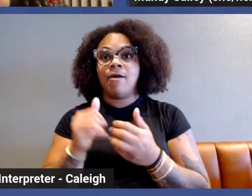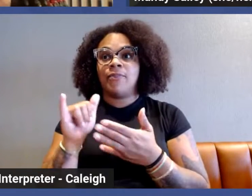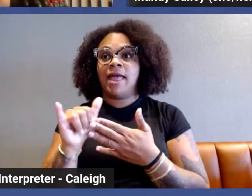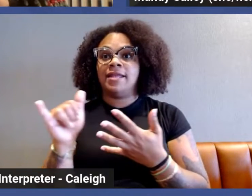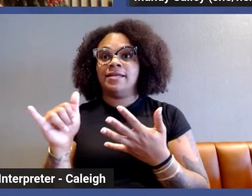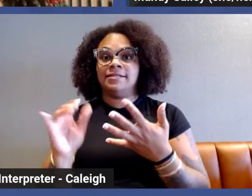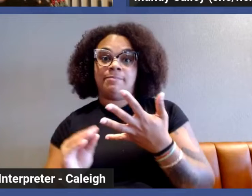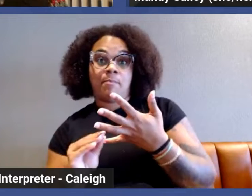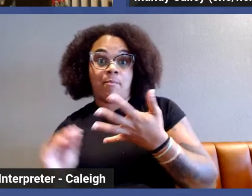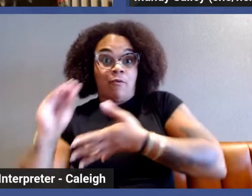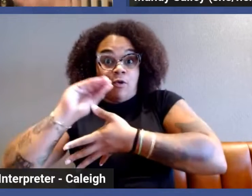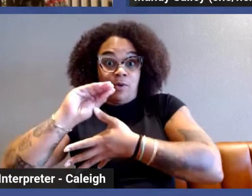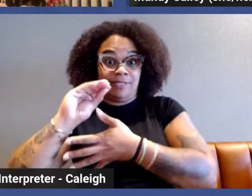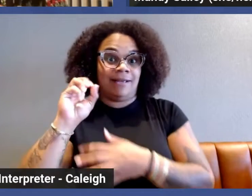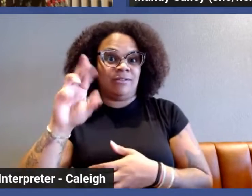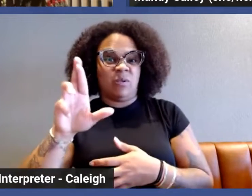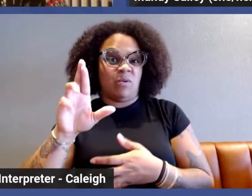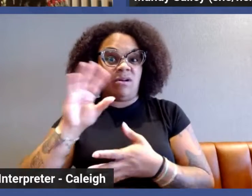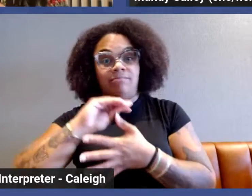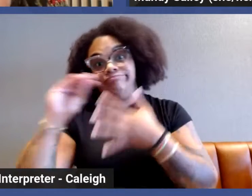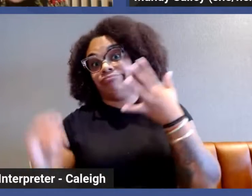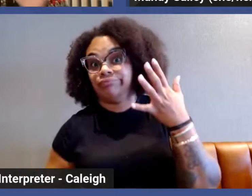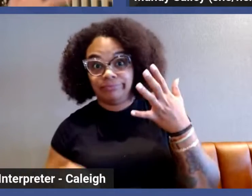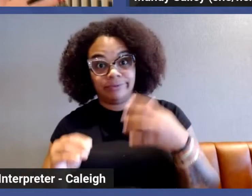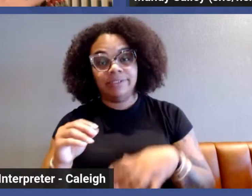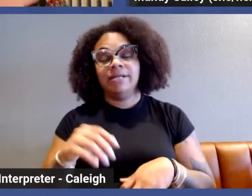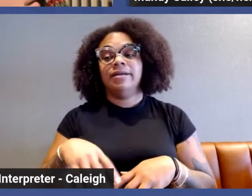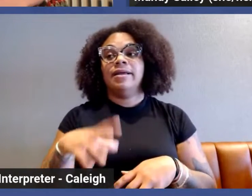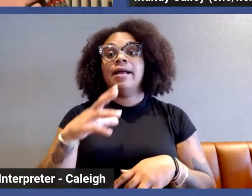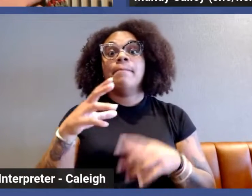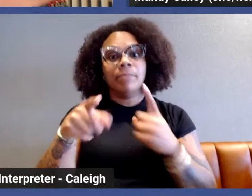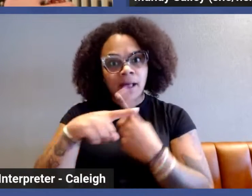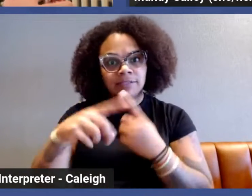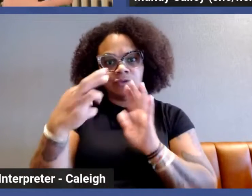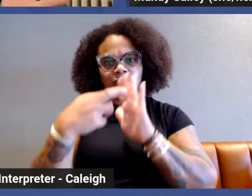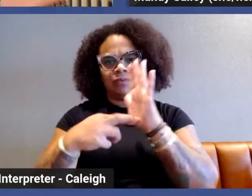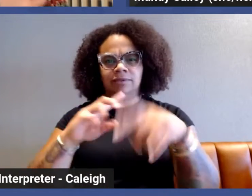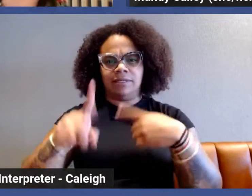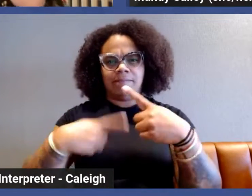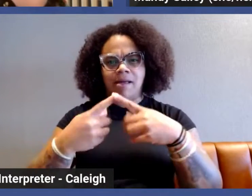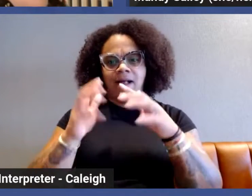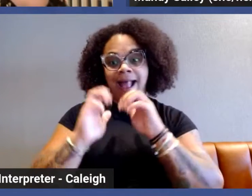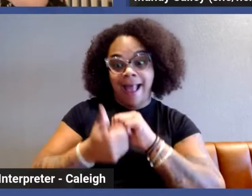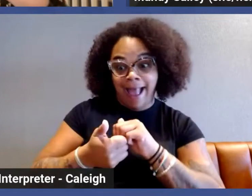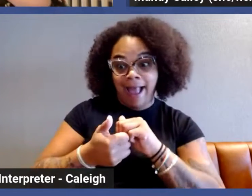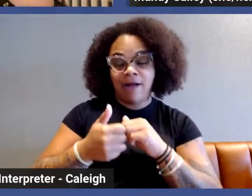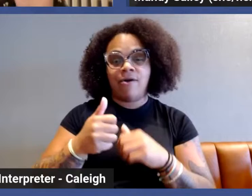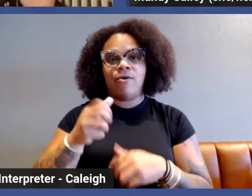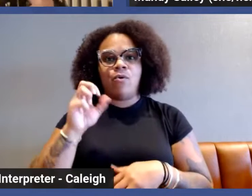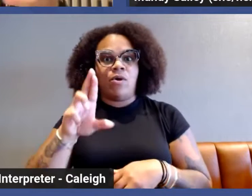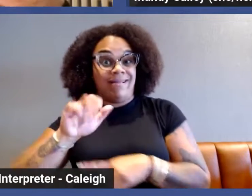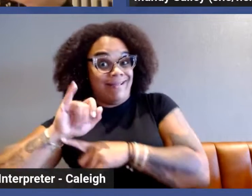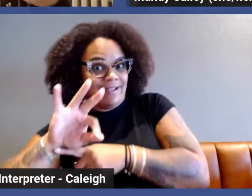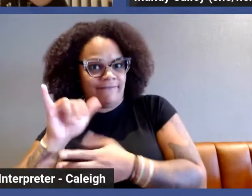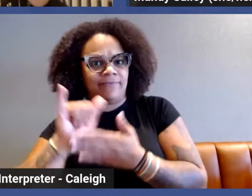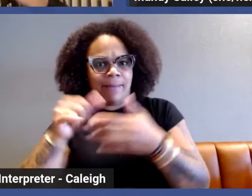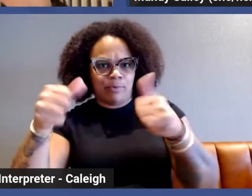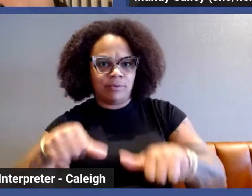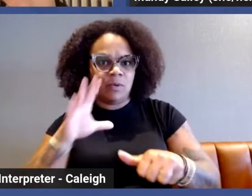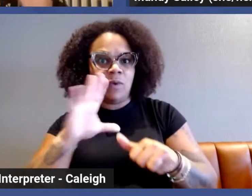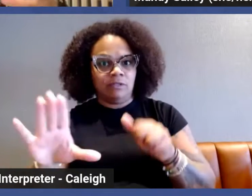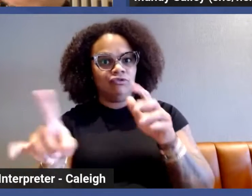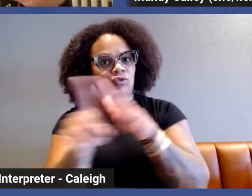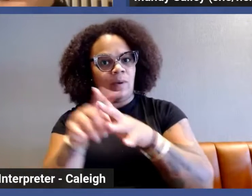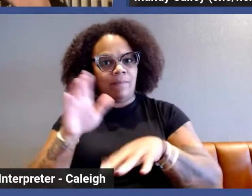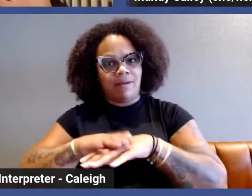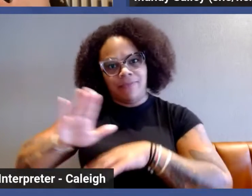prioritized or not, and the rules around if and how it will appear on the site. And then